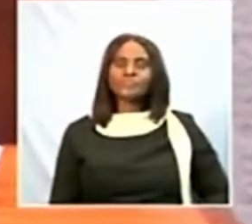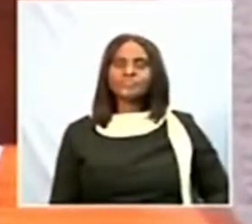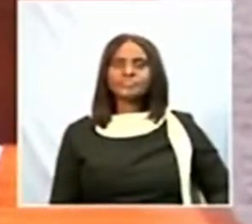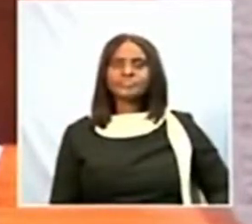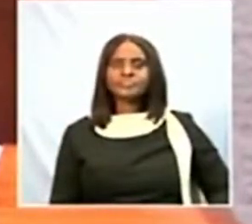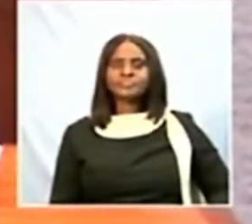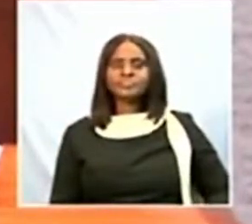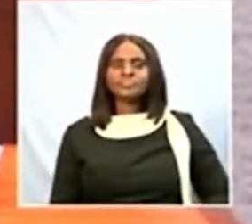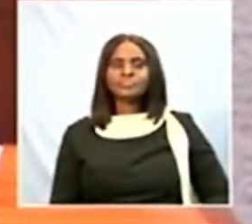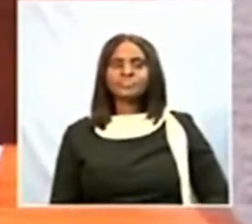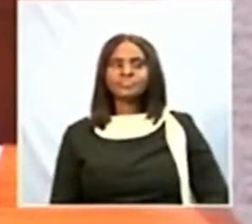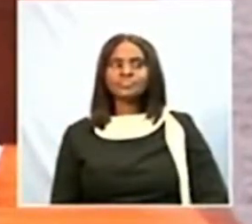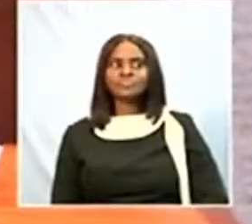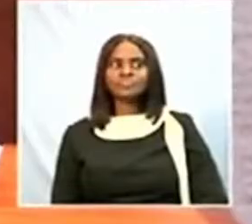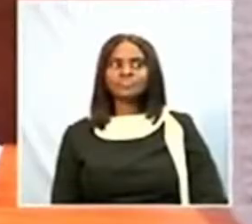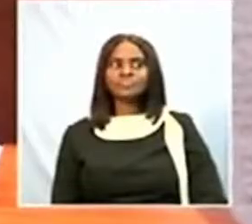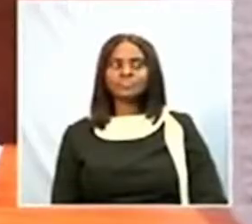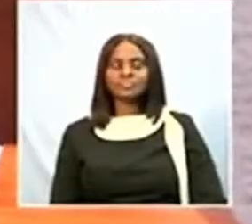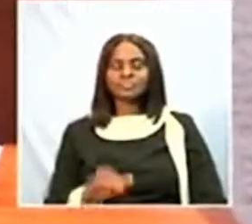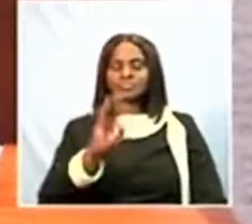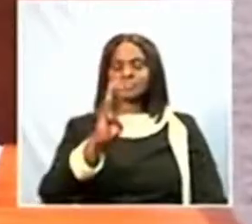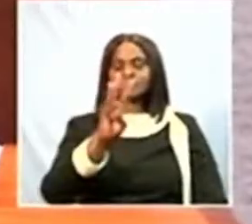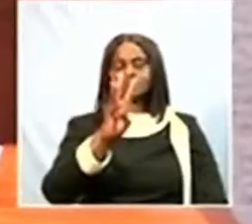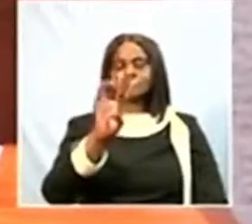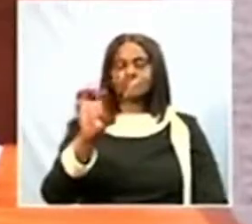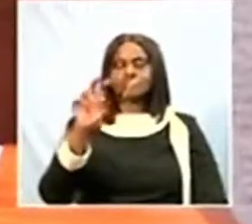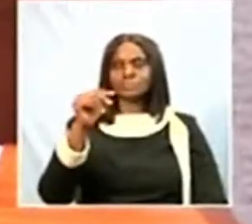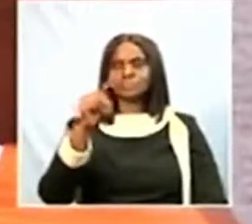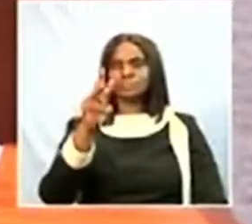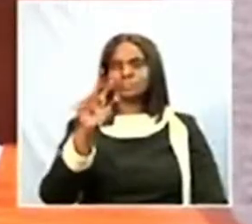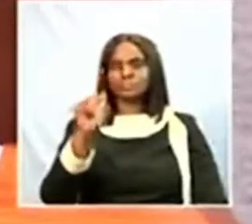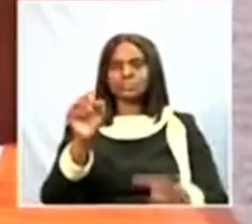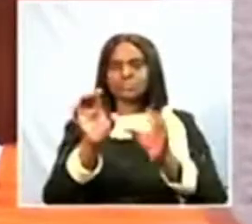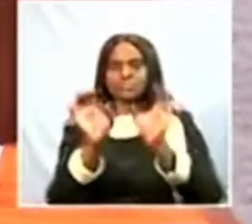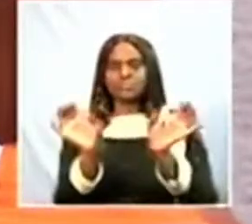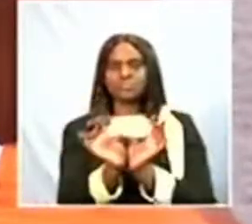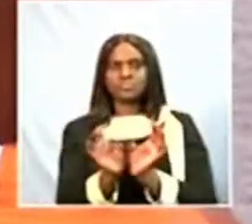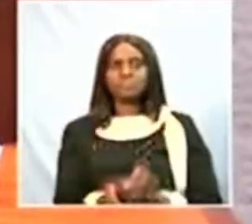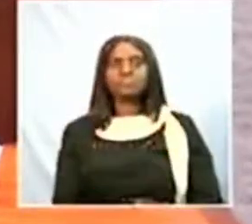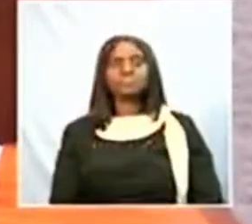Honorable Kalonga Chilea, Wengwa constituency.